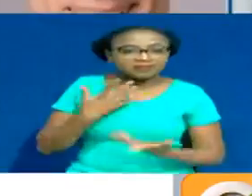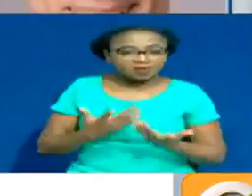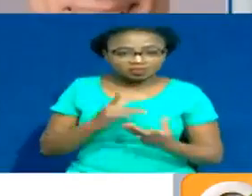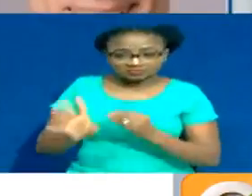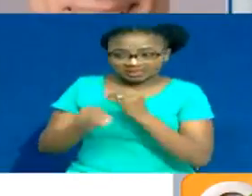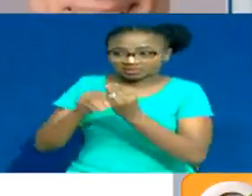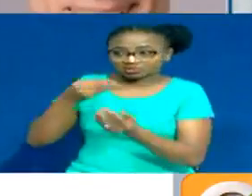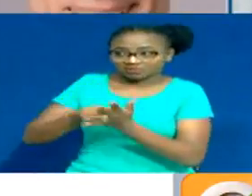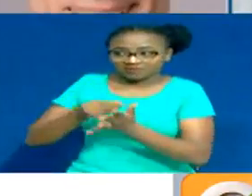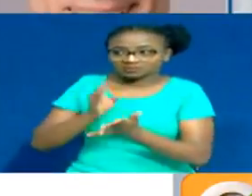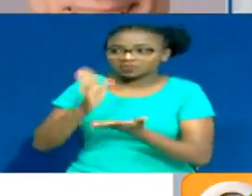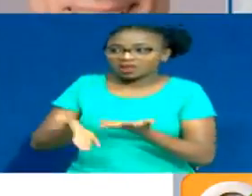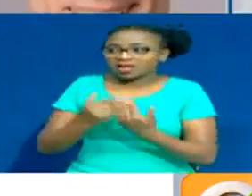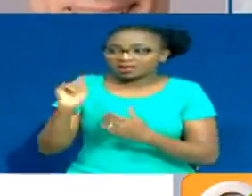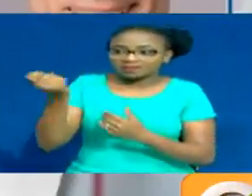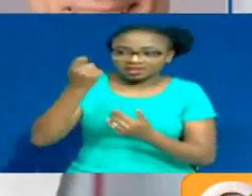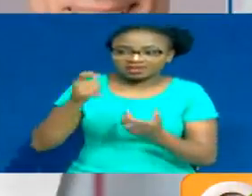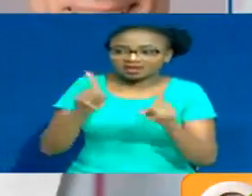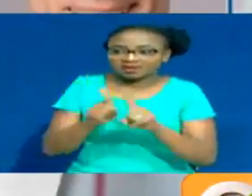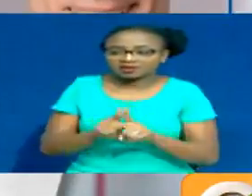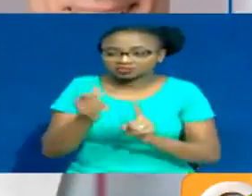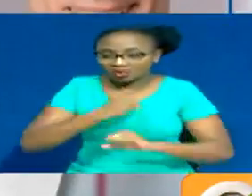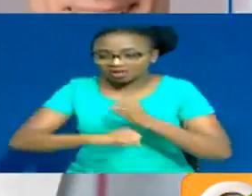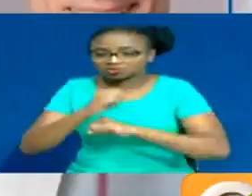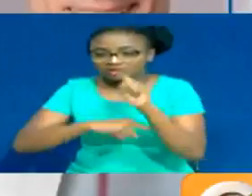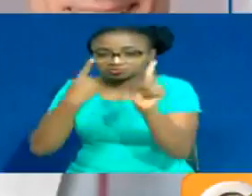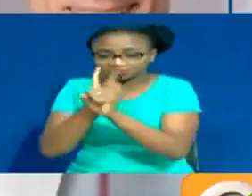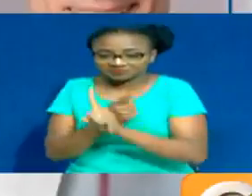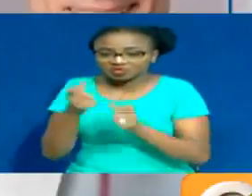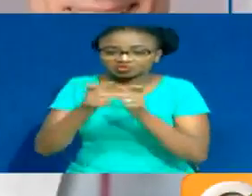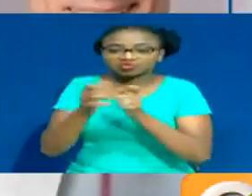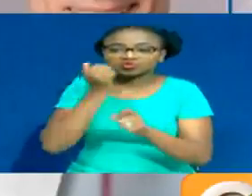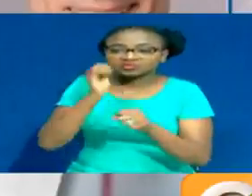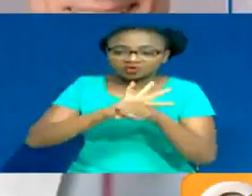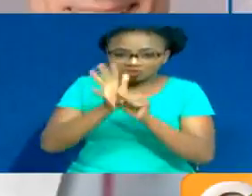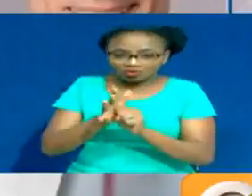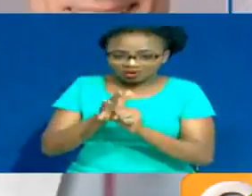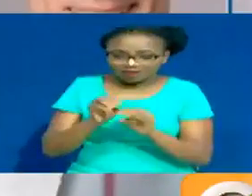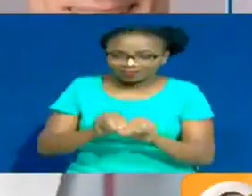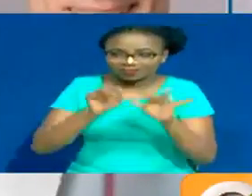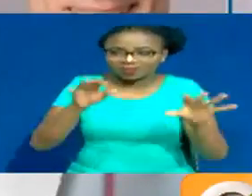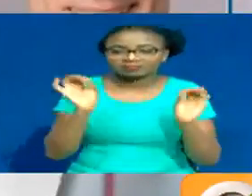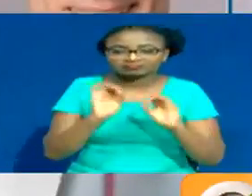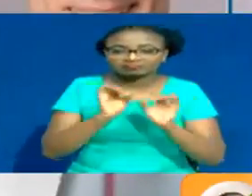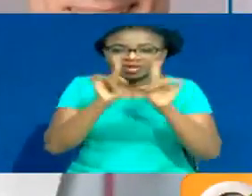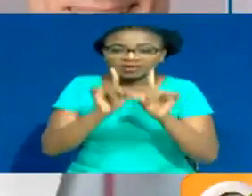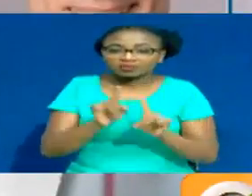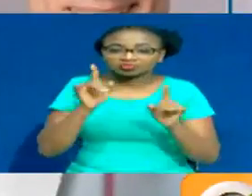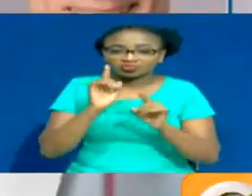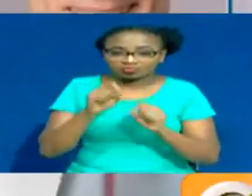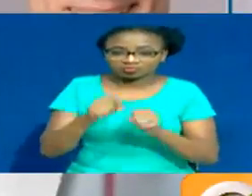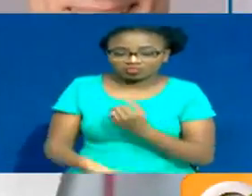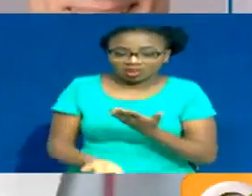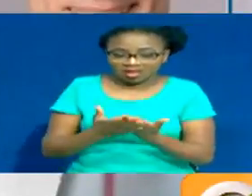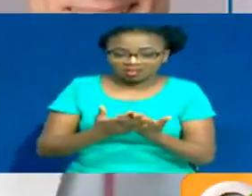additional financing will help Kenya in its concerted efforts to contain the rising cases of COVID-19 infections and will help